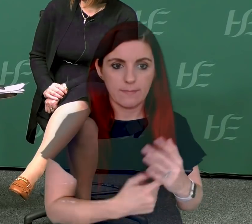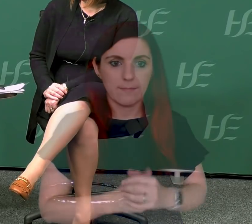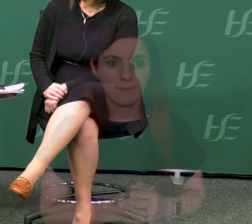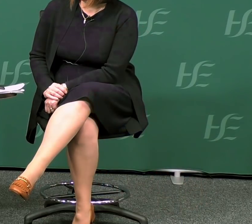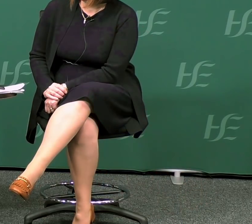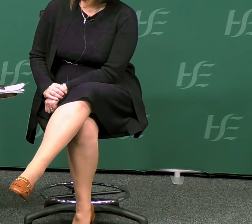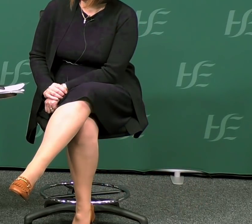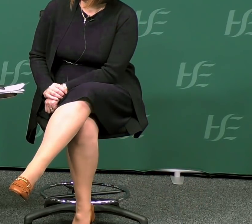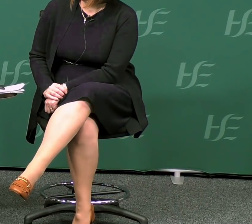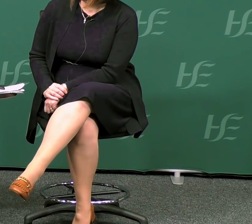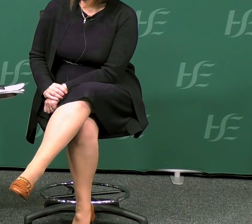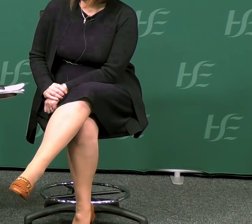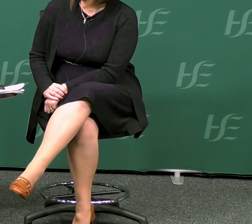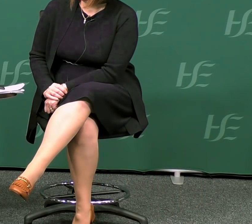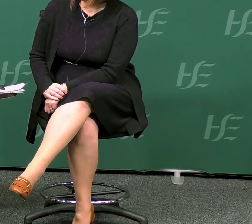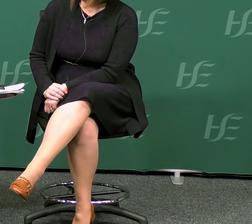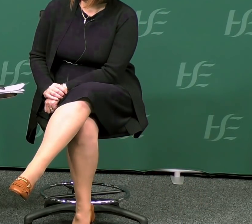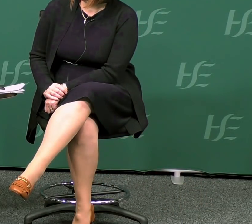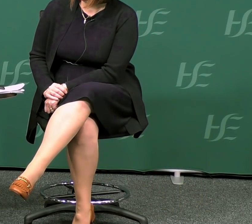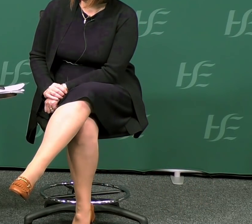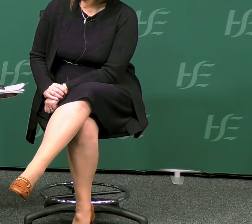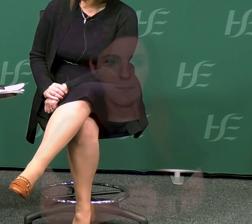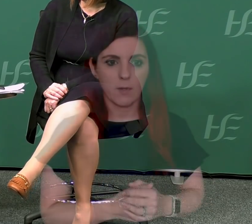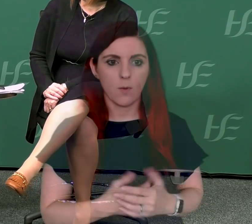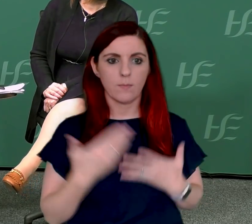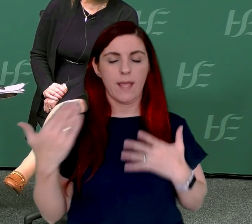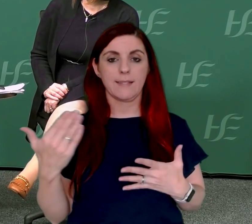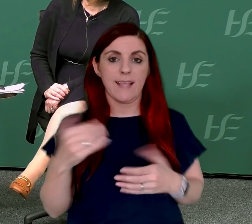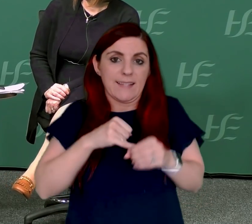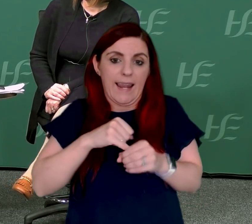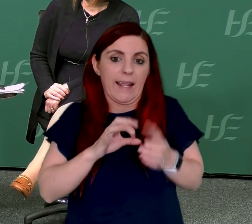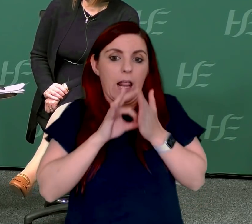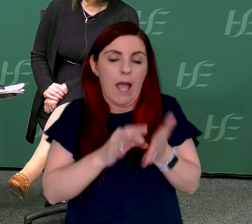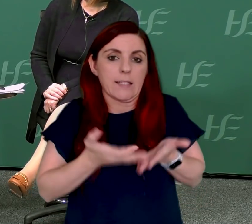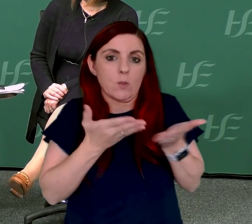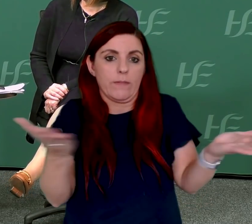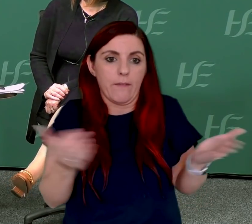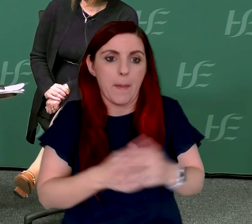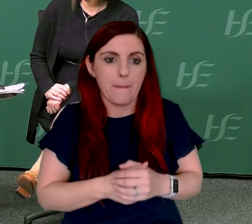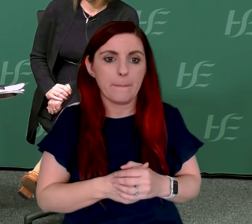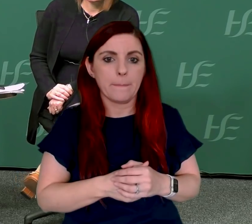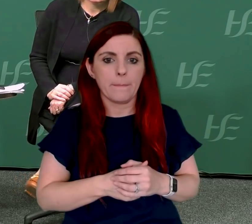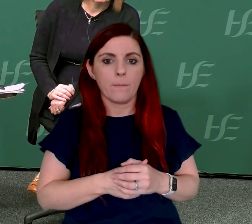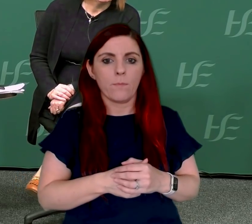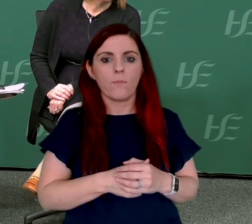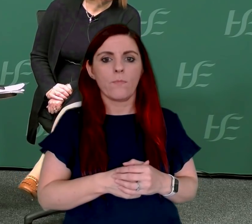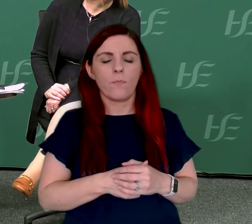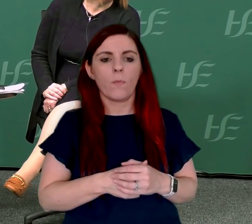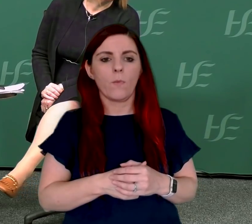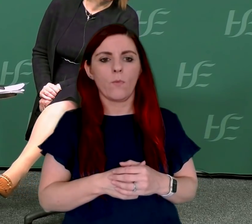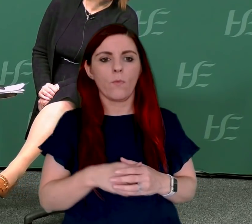that we've given to them. Sorry, just one thing. I think it was Damien. You talked about pregnant